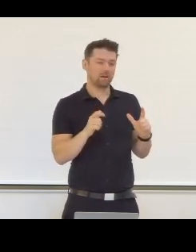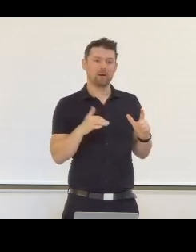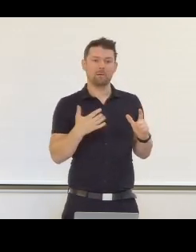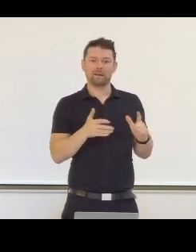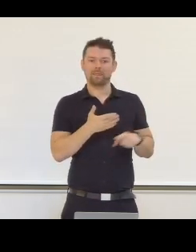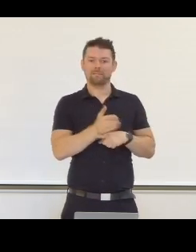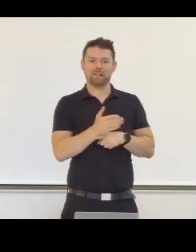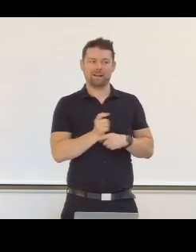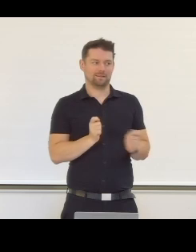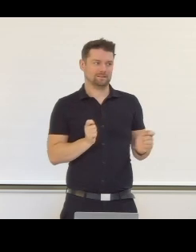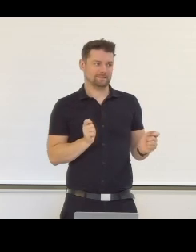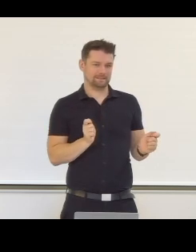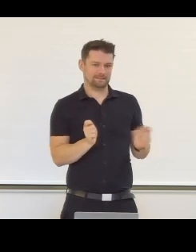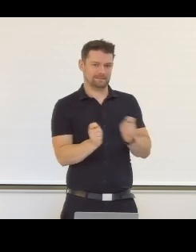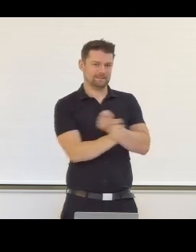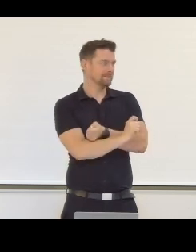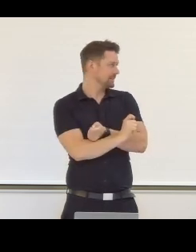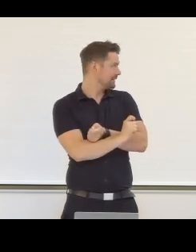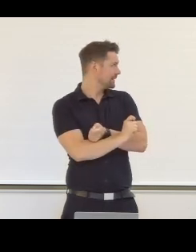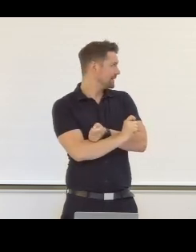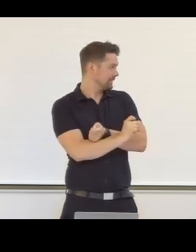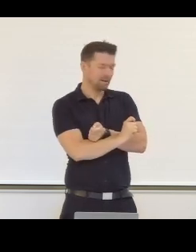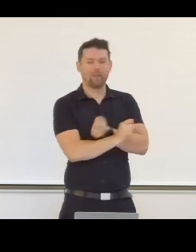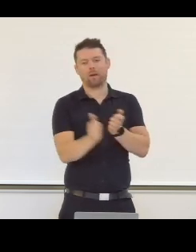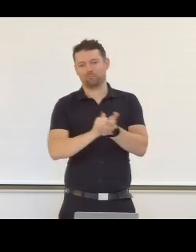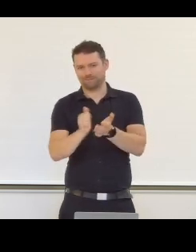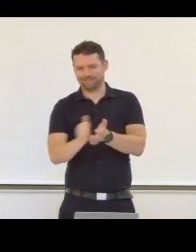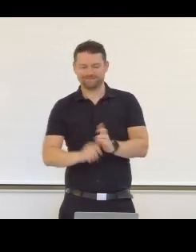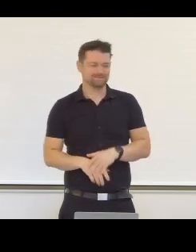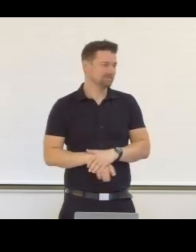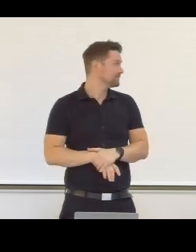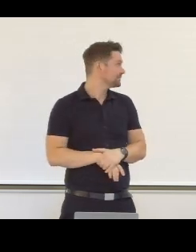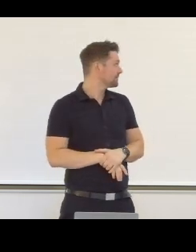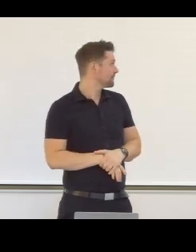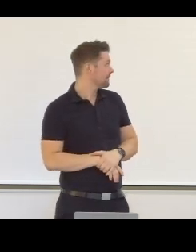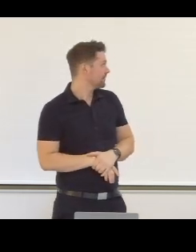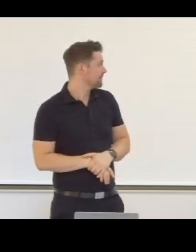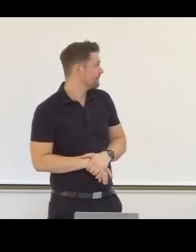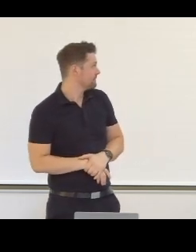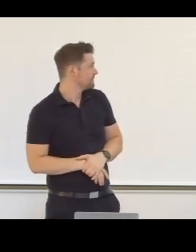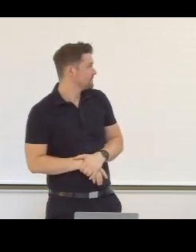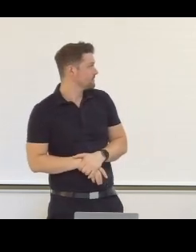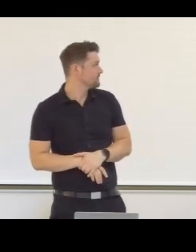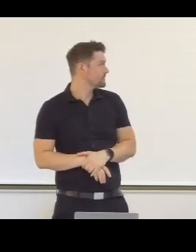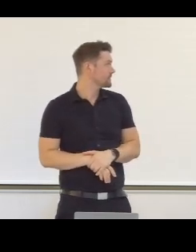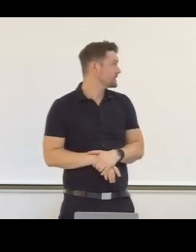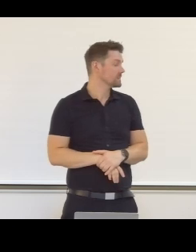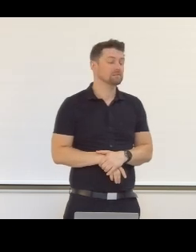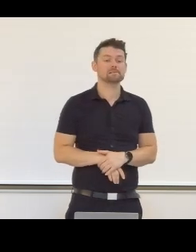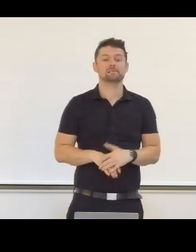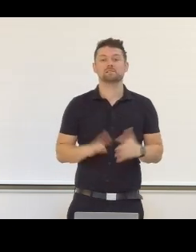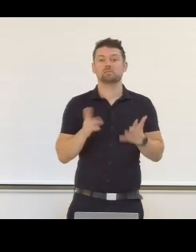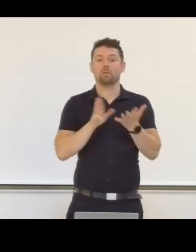modified the flag, and they printed it. So, as I said, our Martian